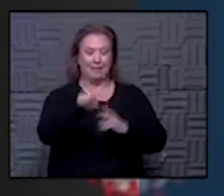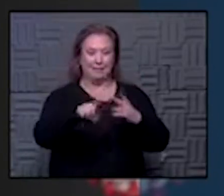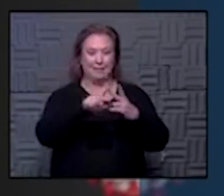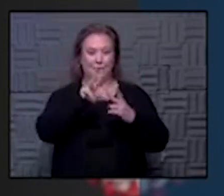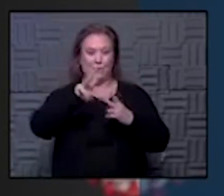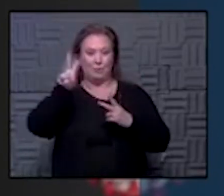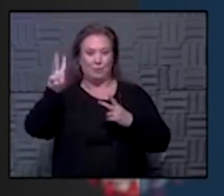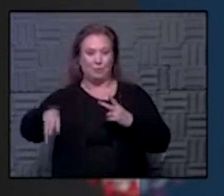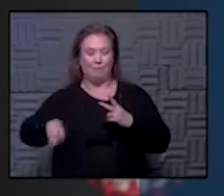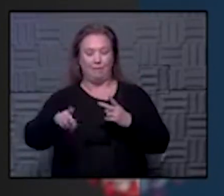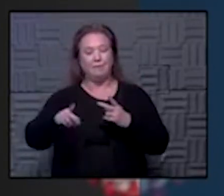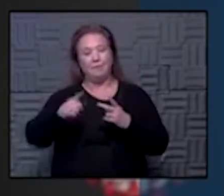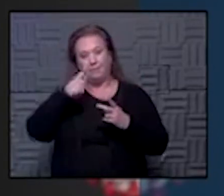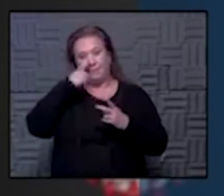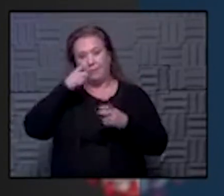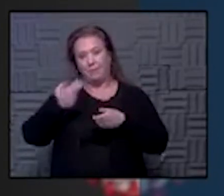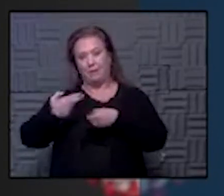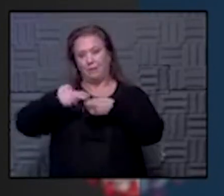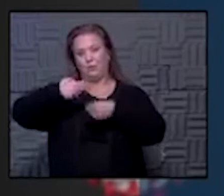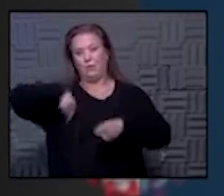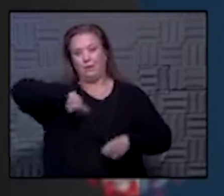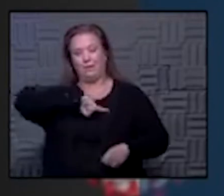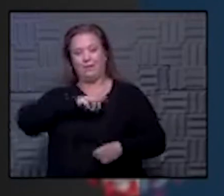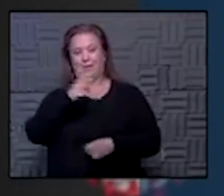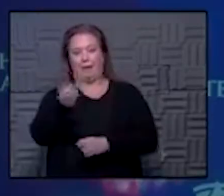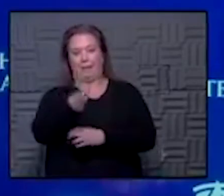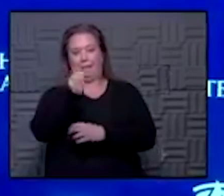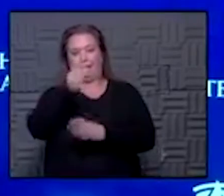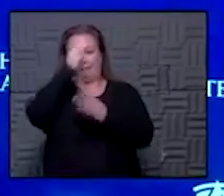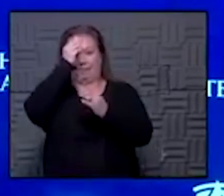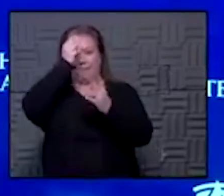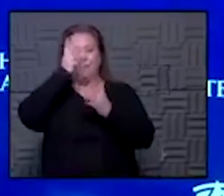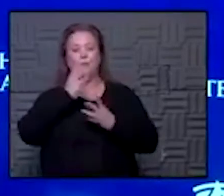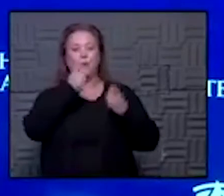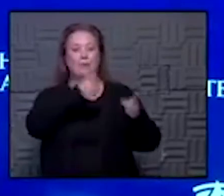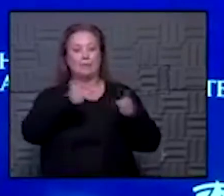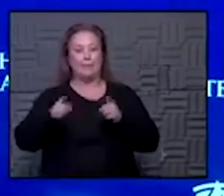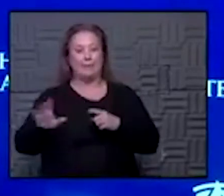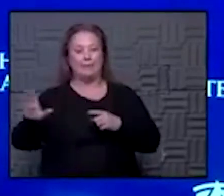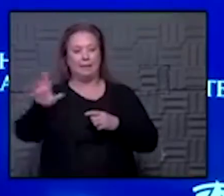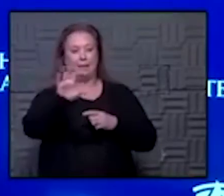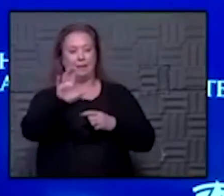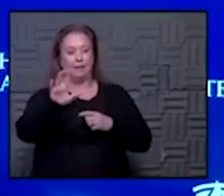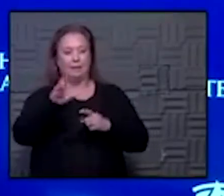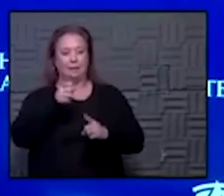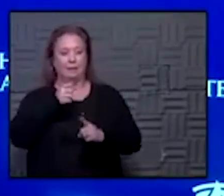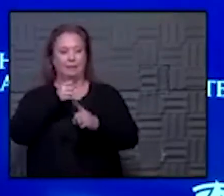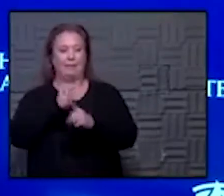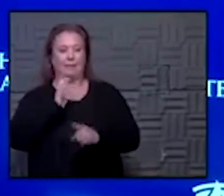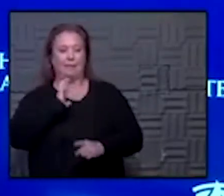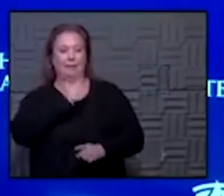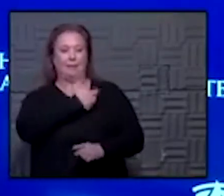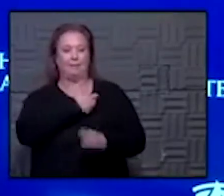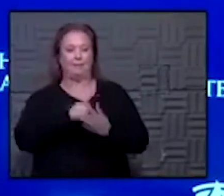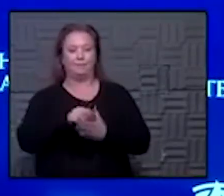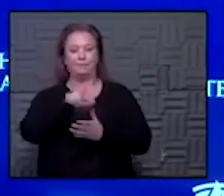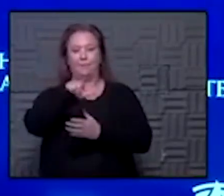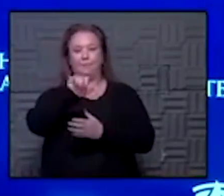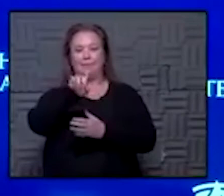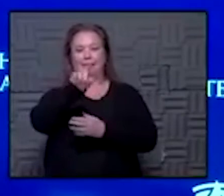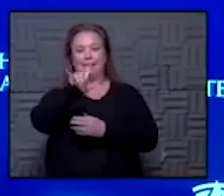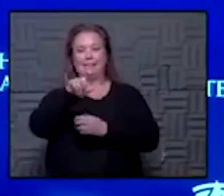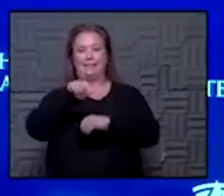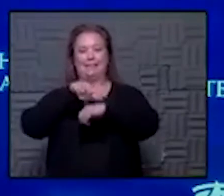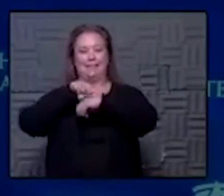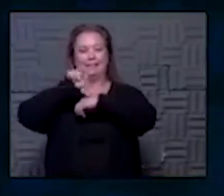in Wichita, if they would be so kind to join us and update what's happening there because it impacts us here. Lindsay sent in